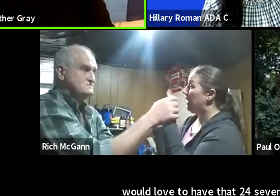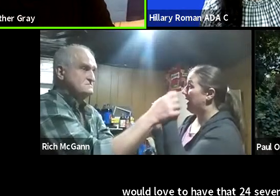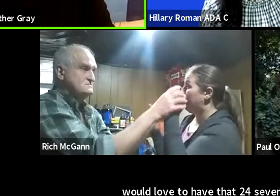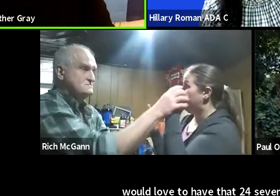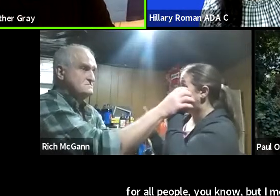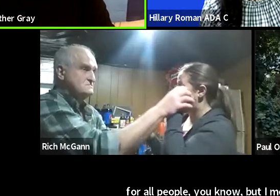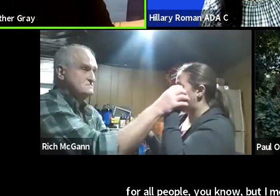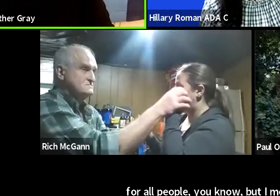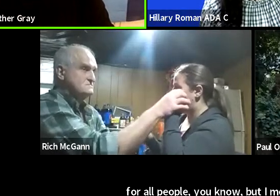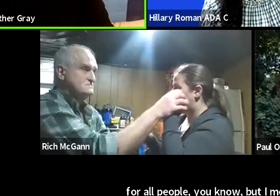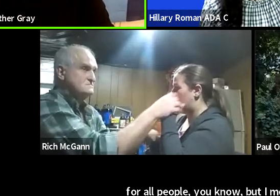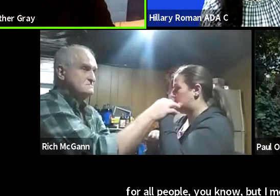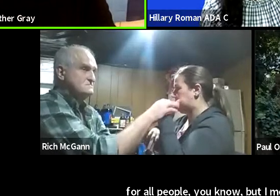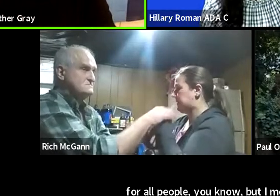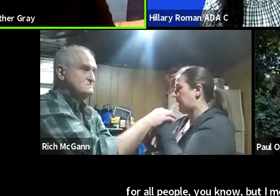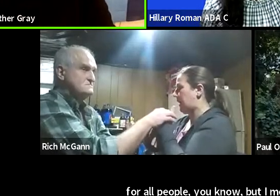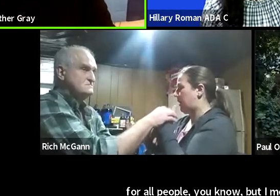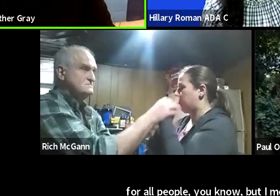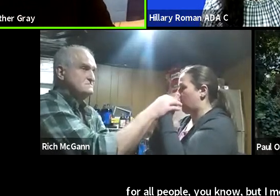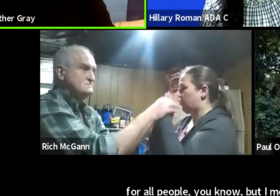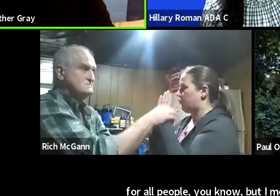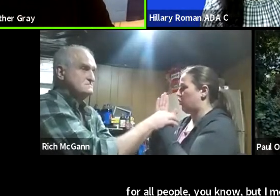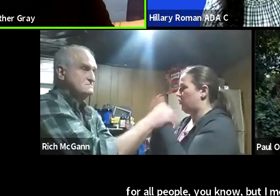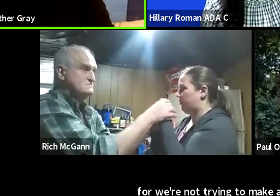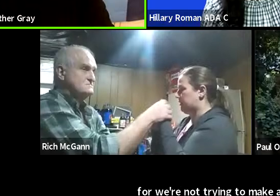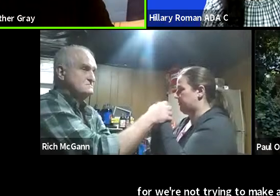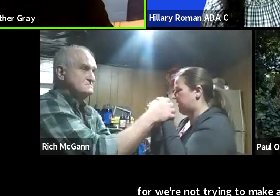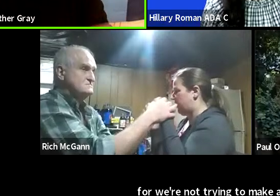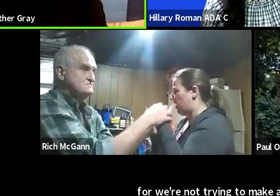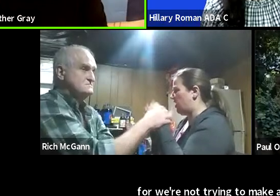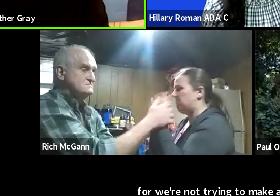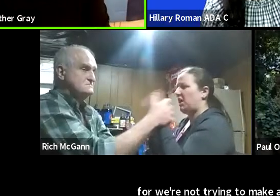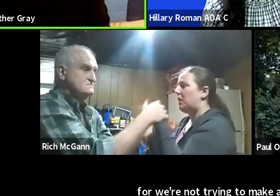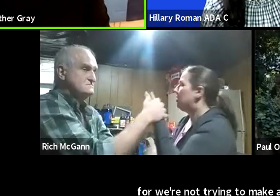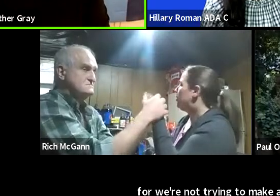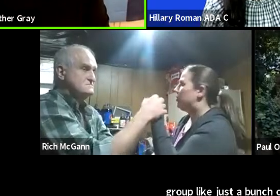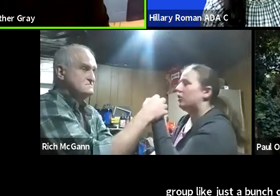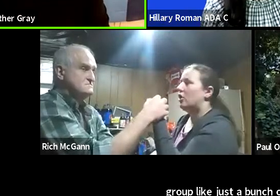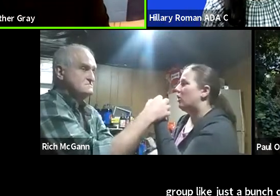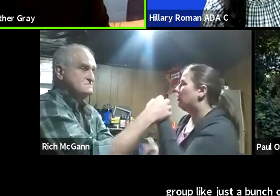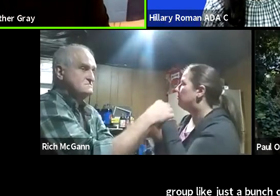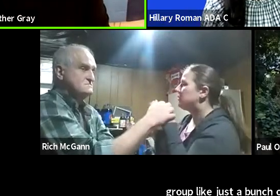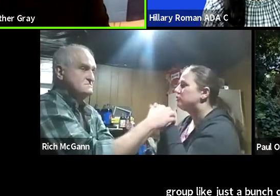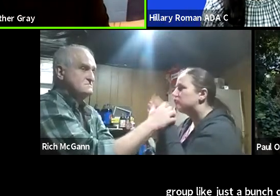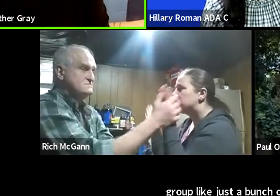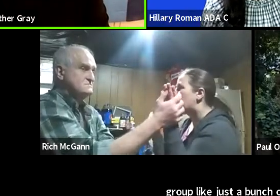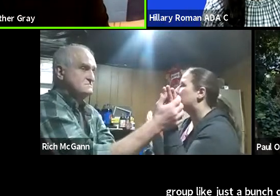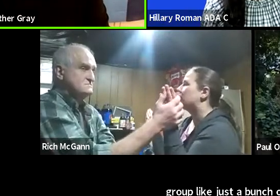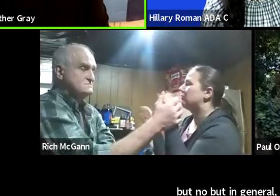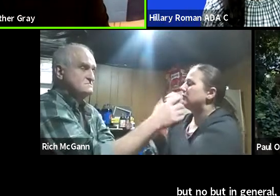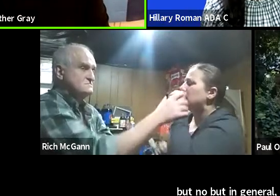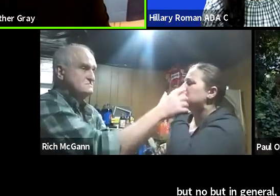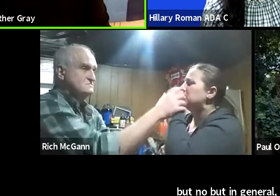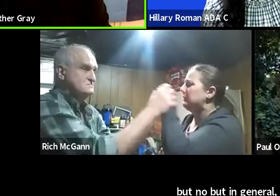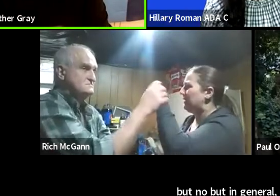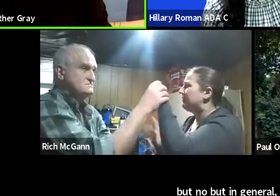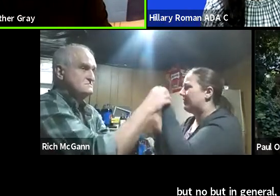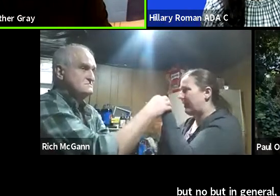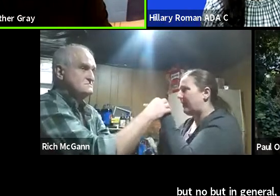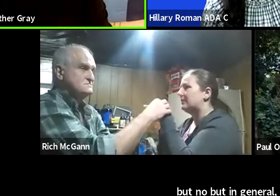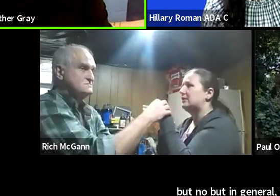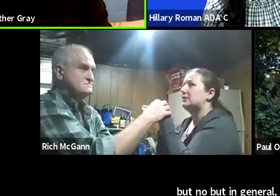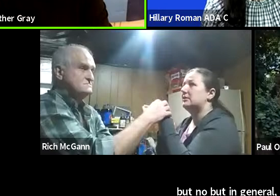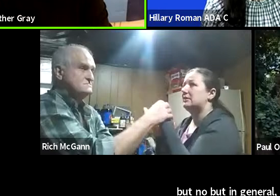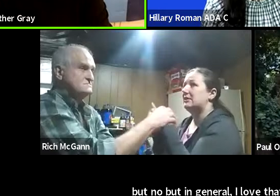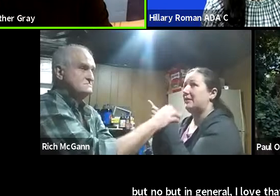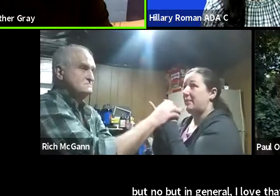for, we're not trying to make a rule for a specific group, like just people with just disabilities, but no, but in general, I love that idea. And